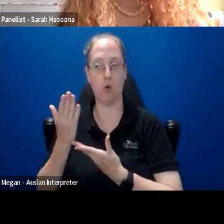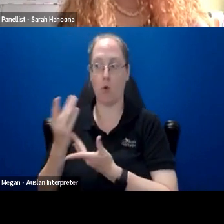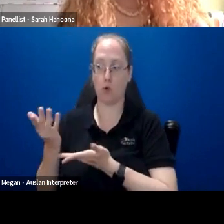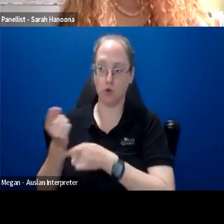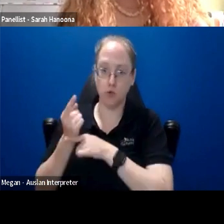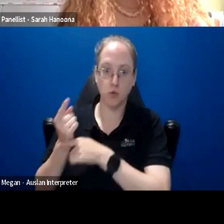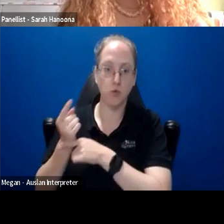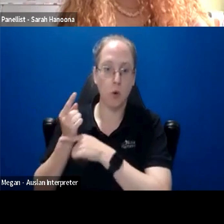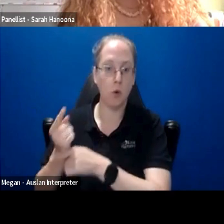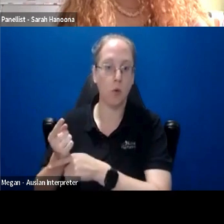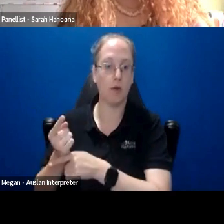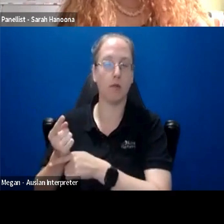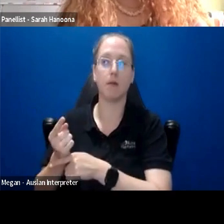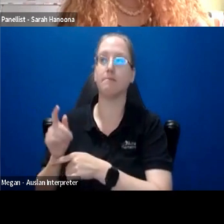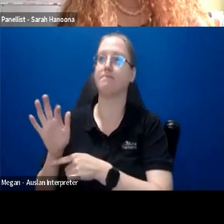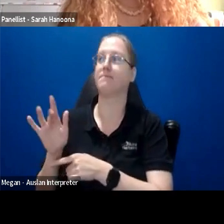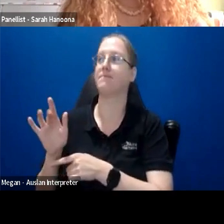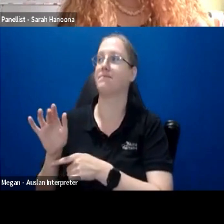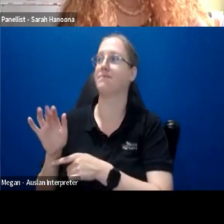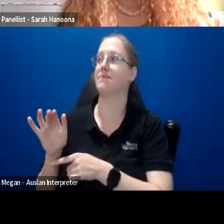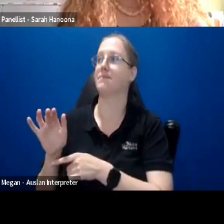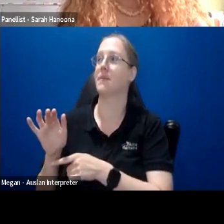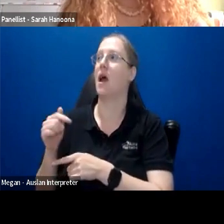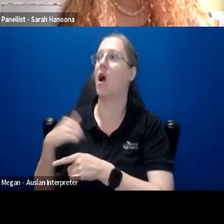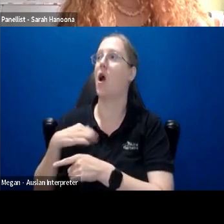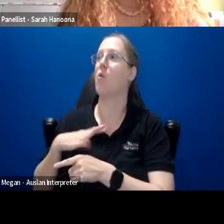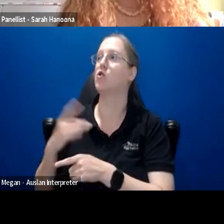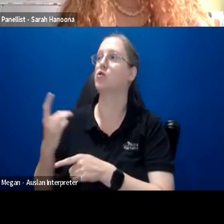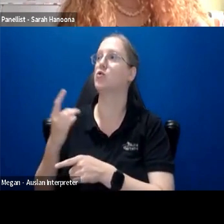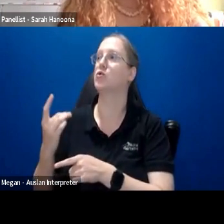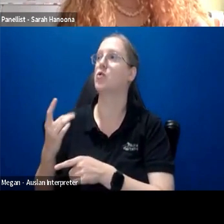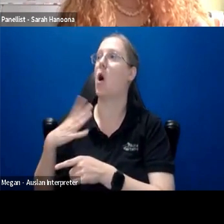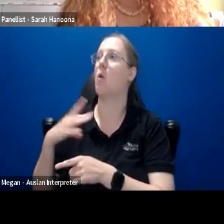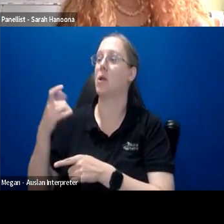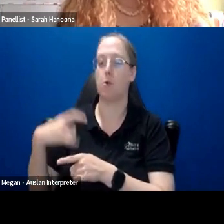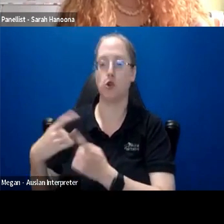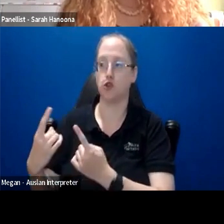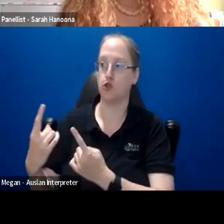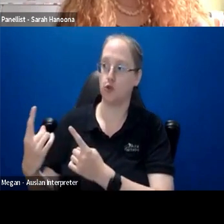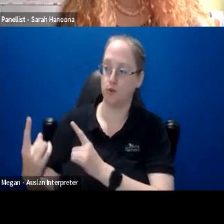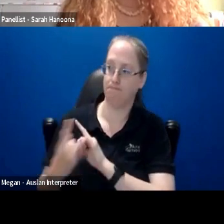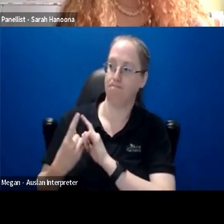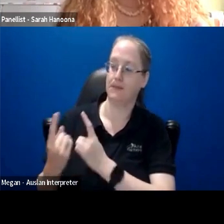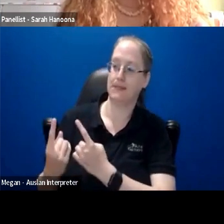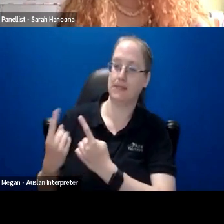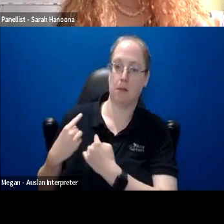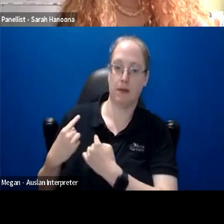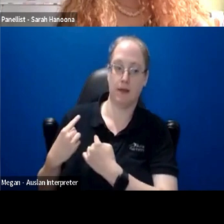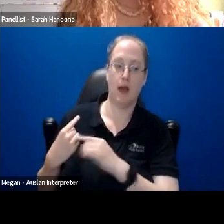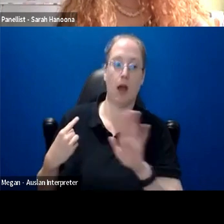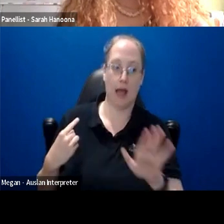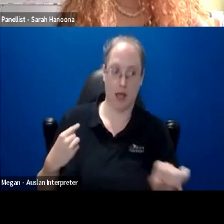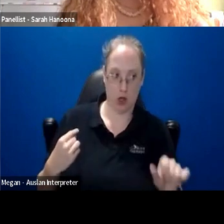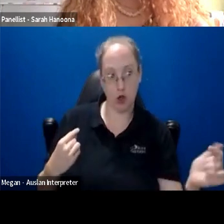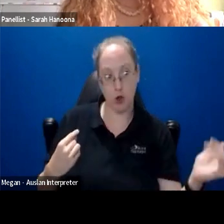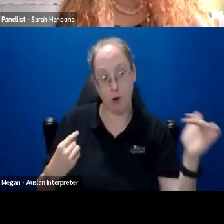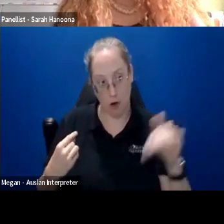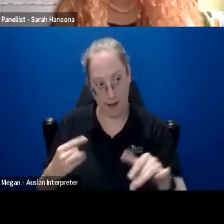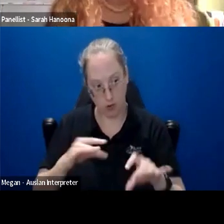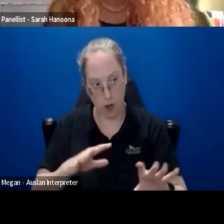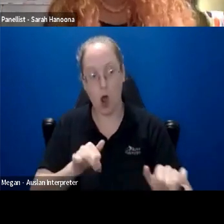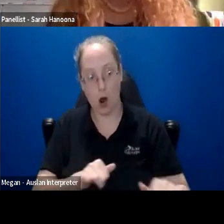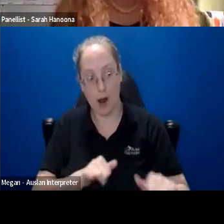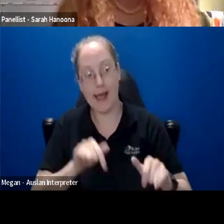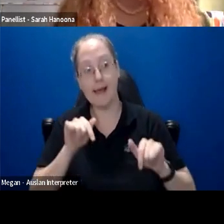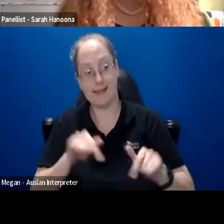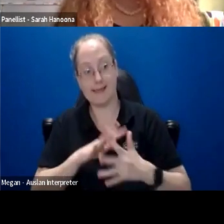this, someone that could, I always wanted someone to come and say that, okay, so you've come here, this is where you start from, this is how it all